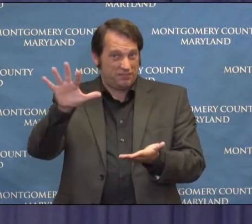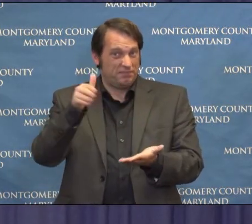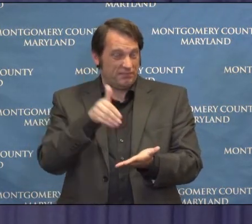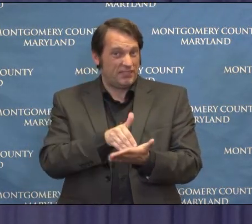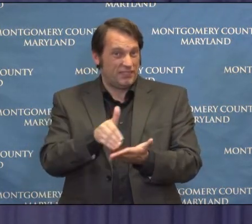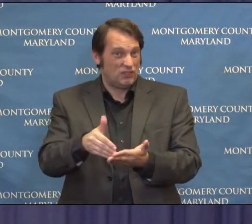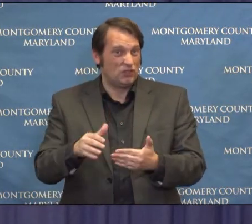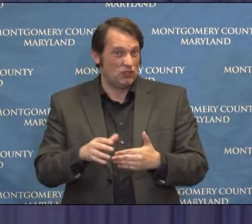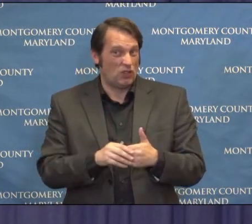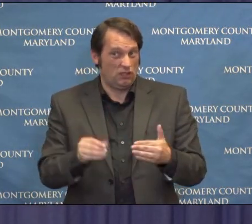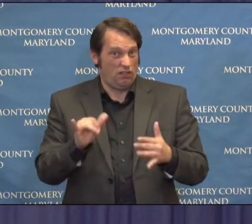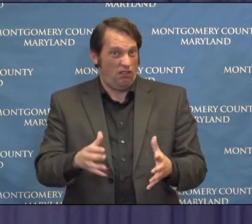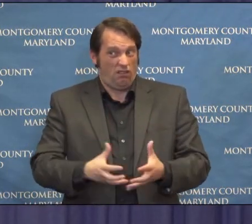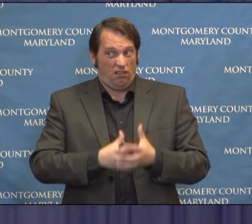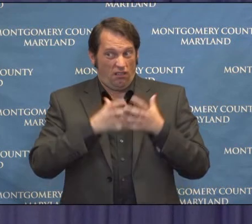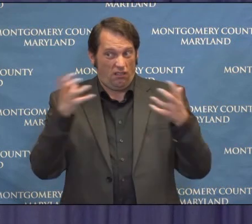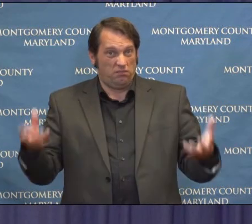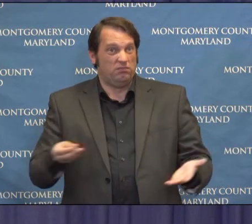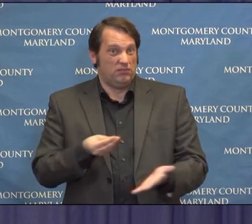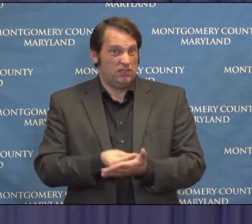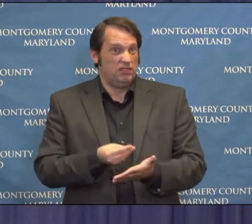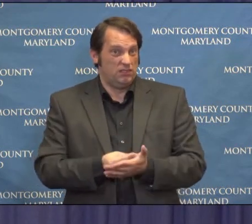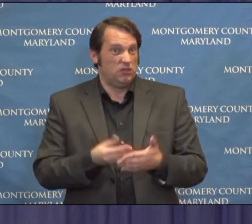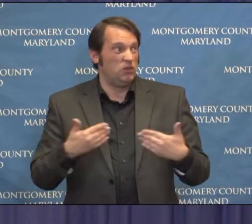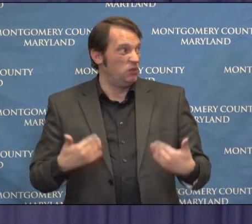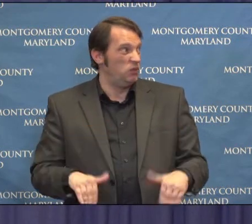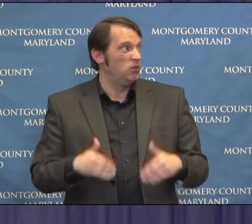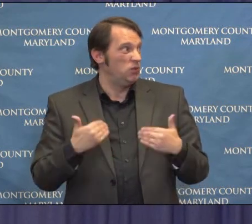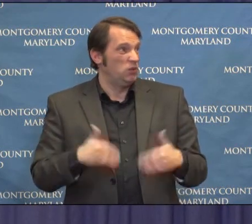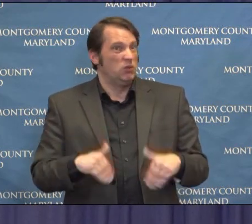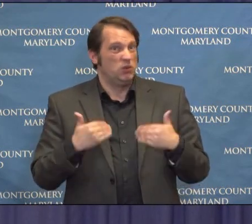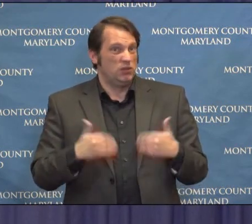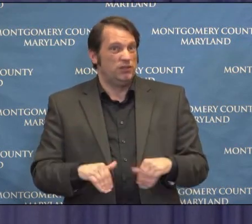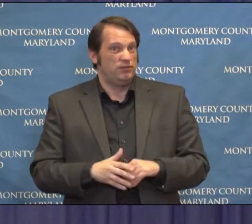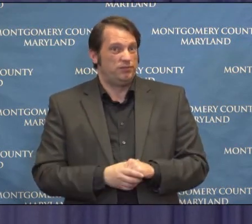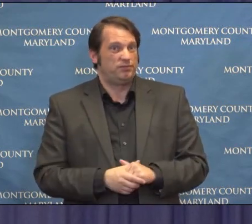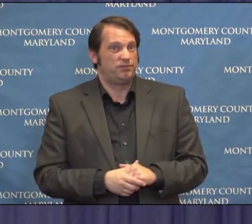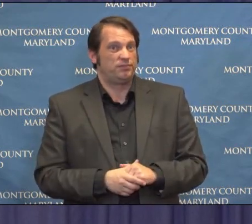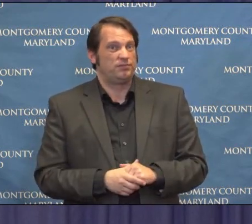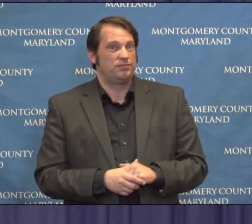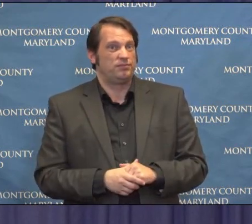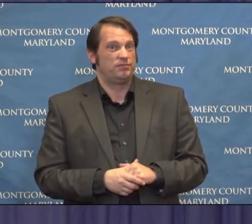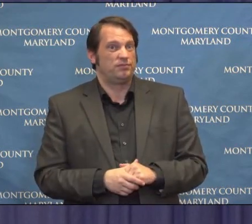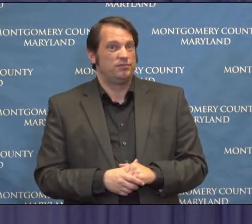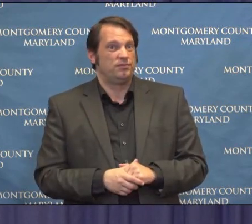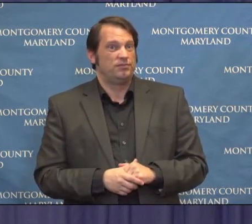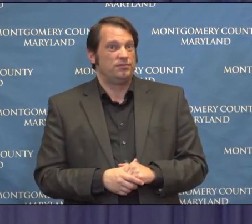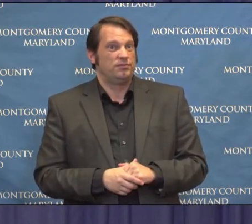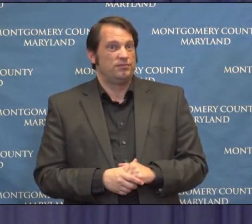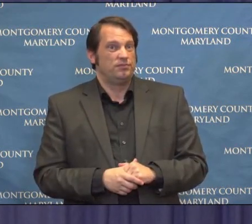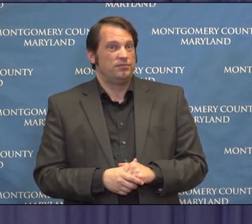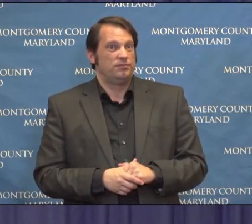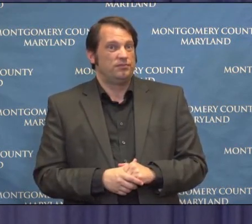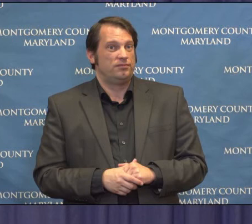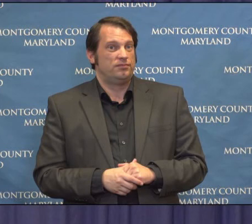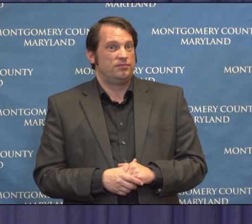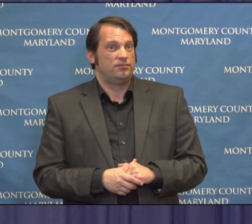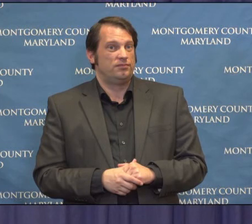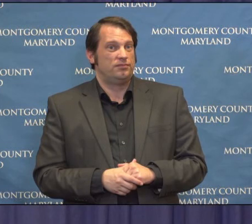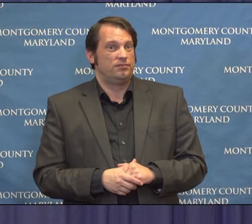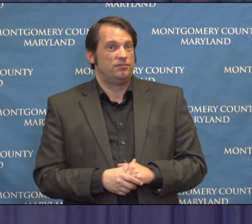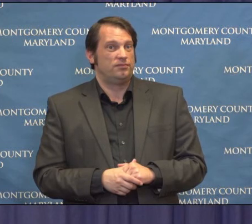about are absolutely staggering. And if ever the national government needed to act like it was on a war footing, it's